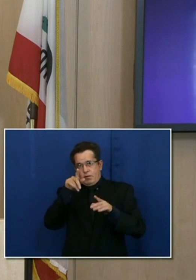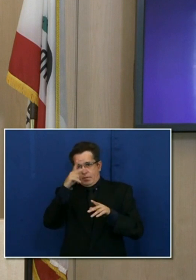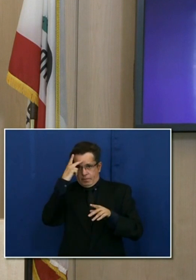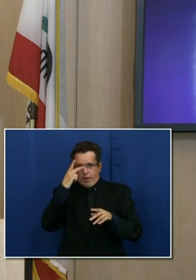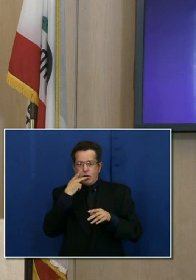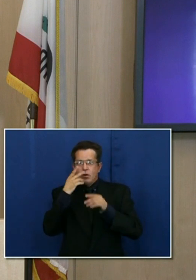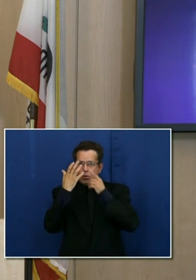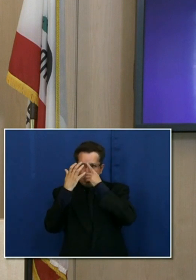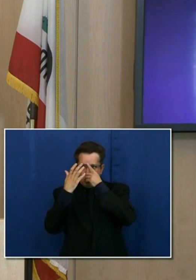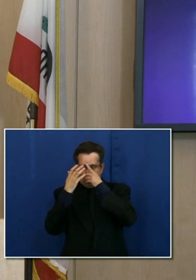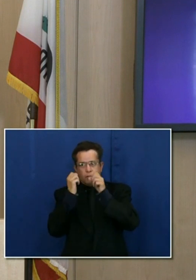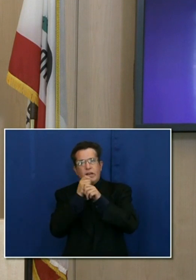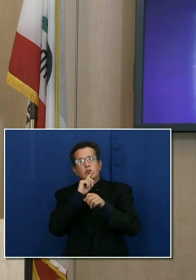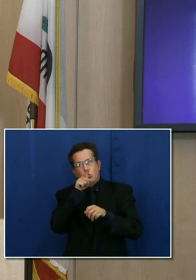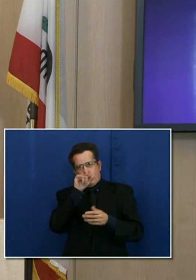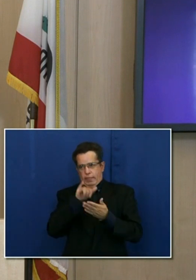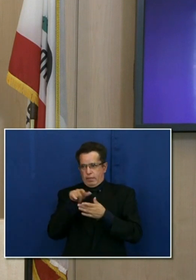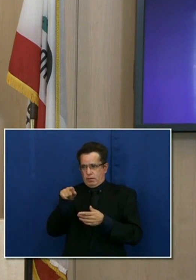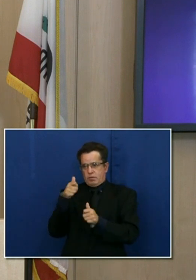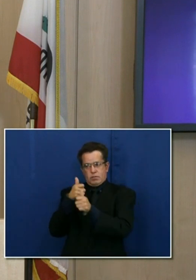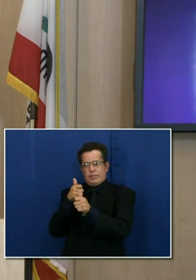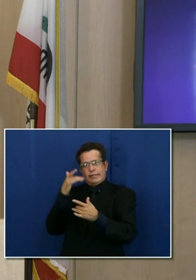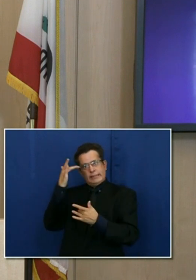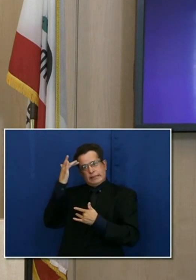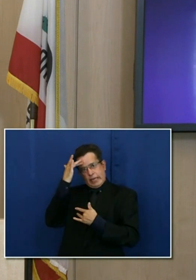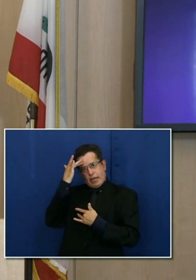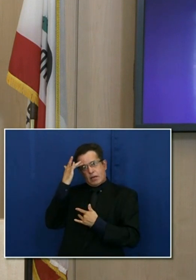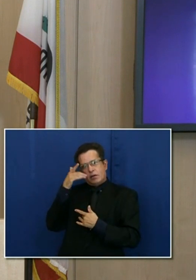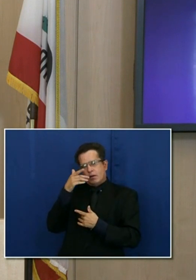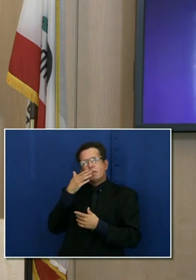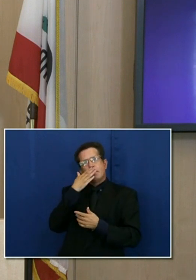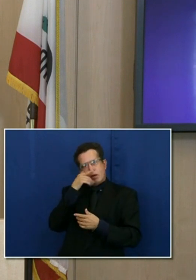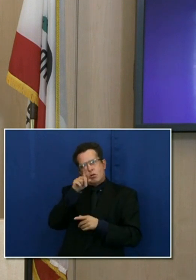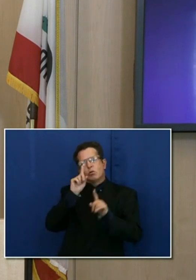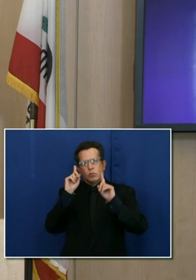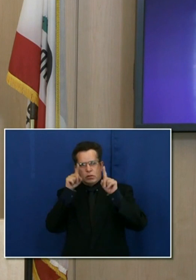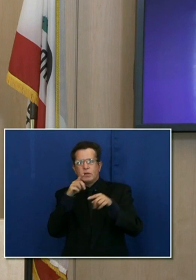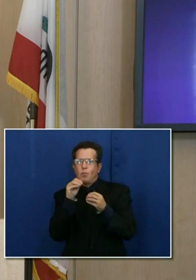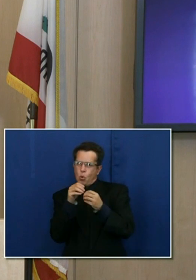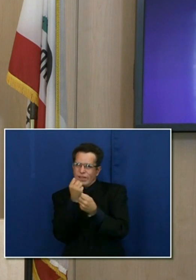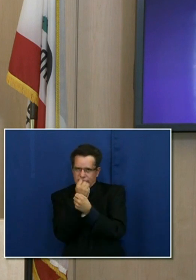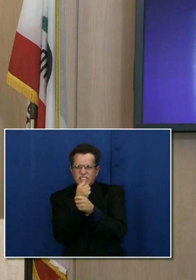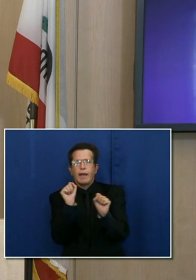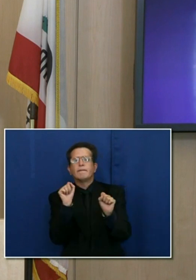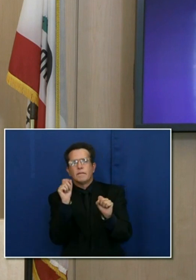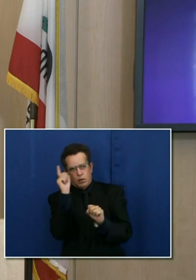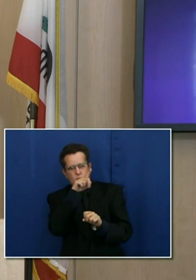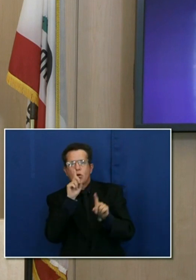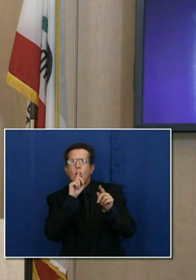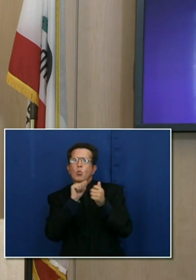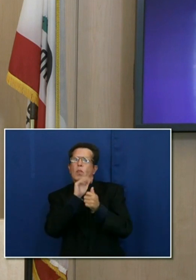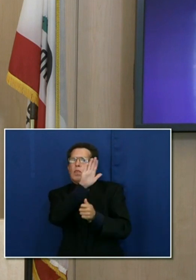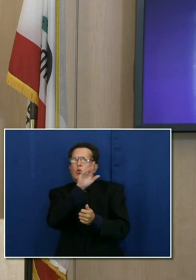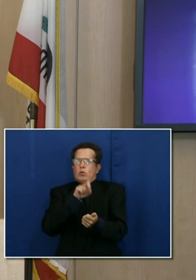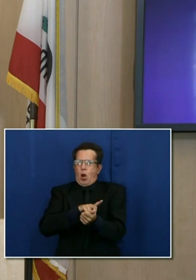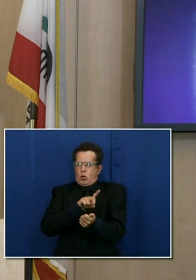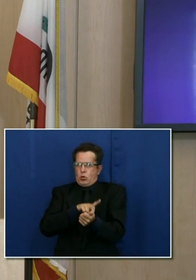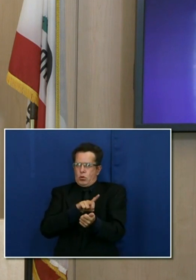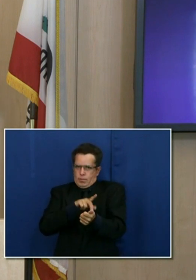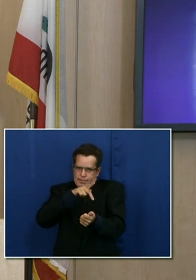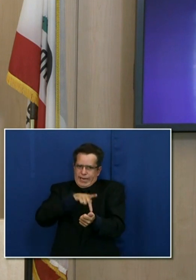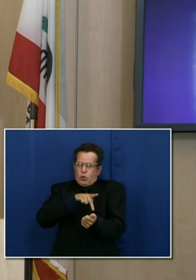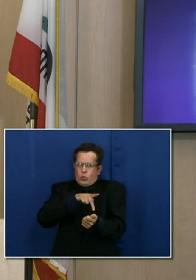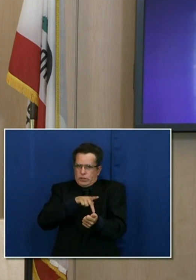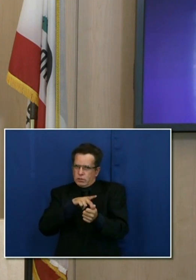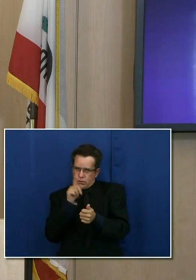sure their child is safe, we start always by making sure they're working with their pediatrician for their child. That said, we are